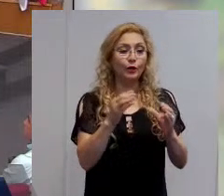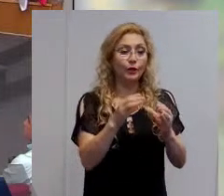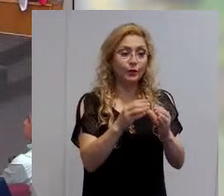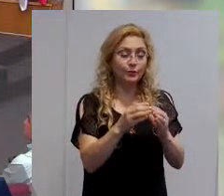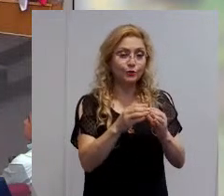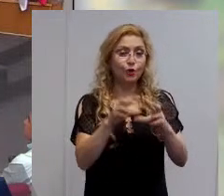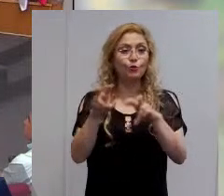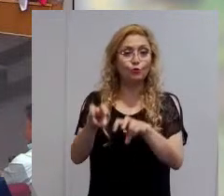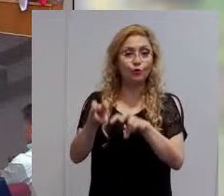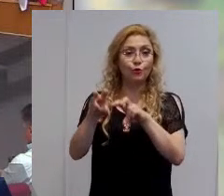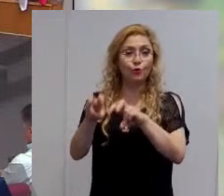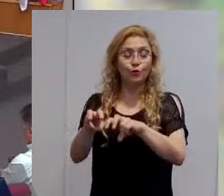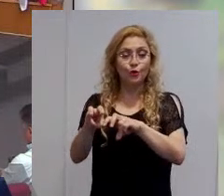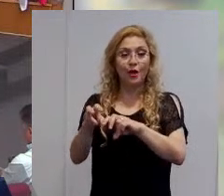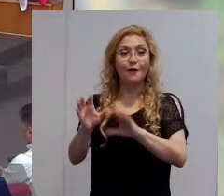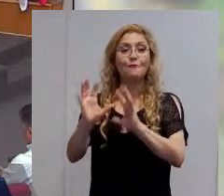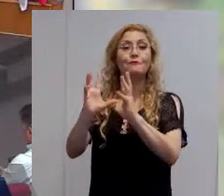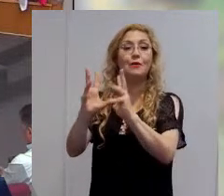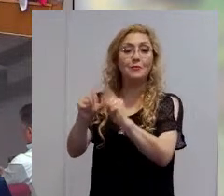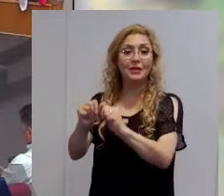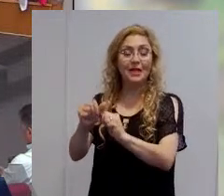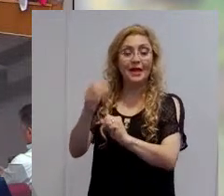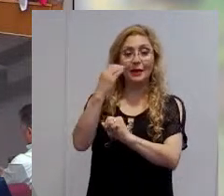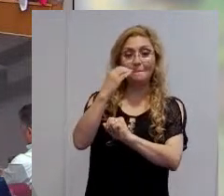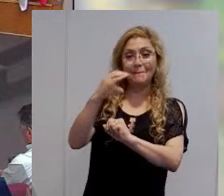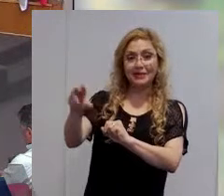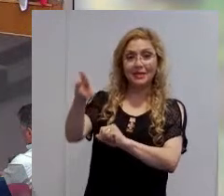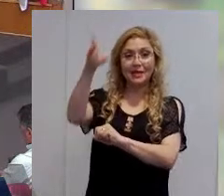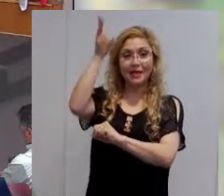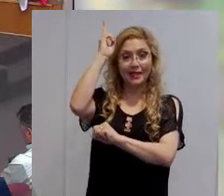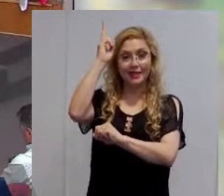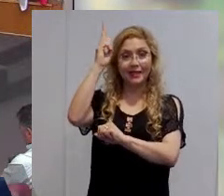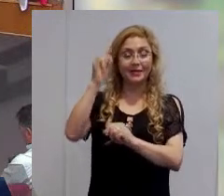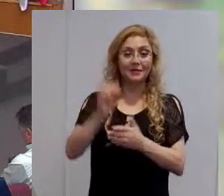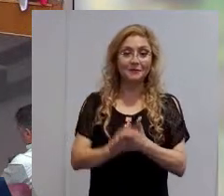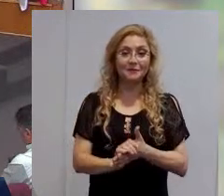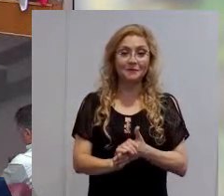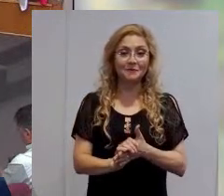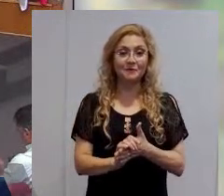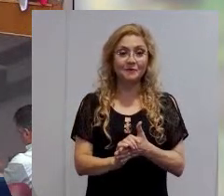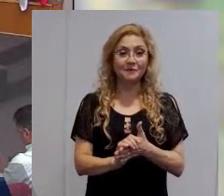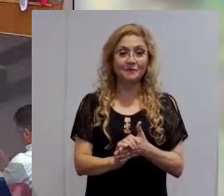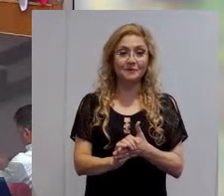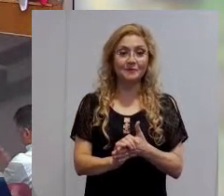behalf of the Peasant and Indigenous Family Farming Organizations.